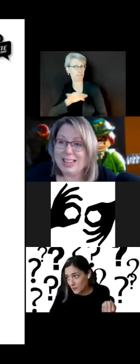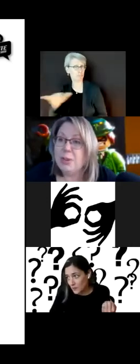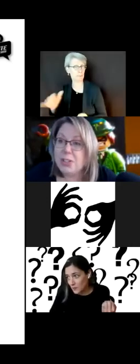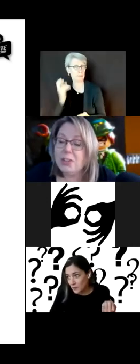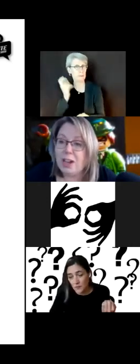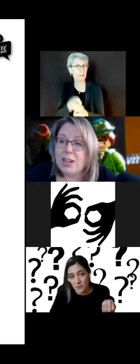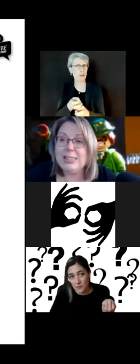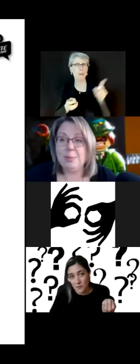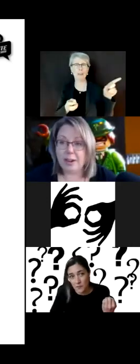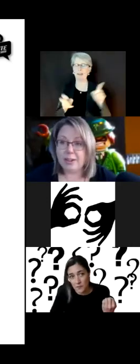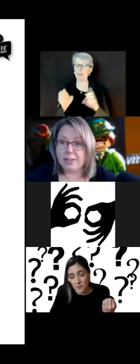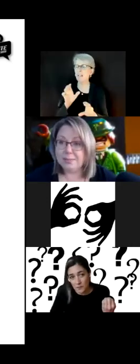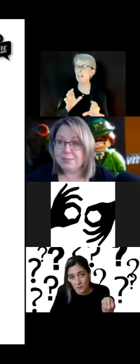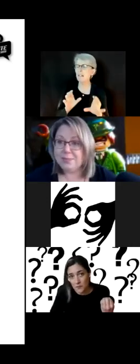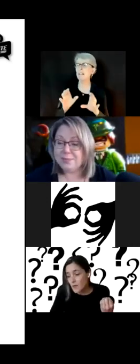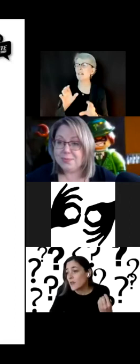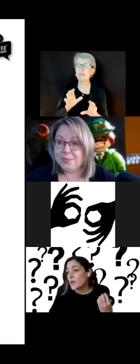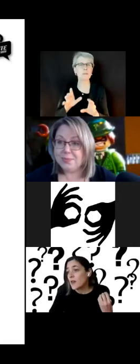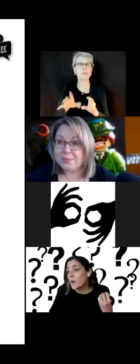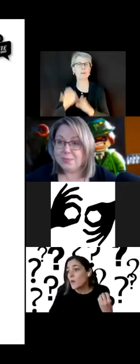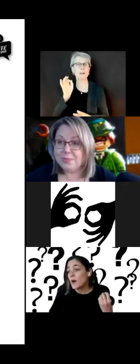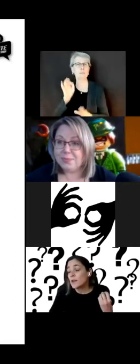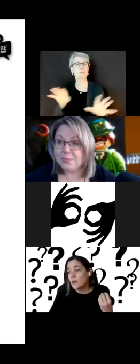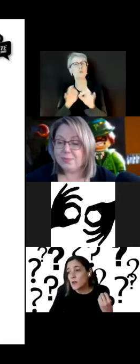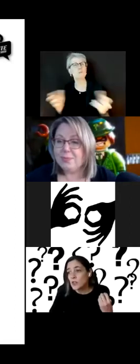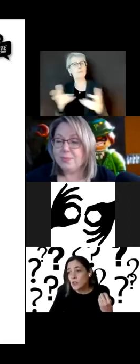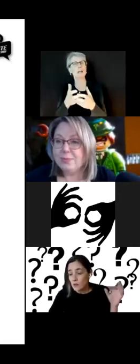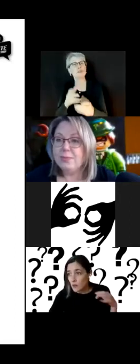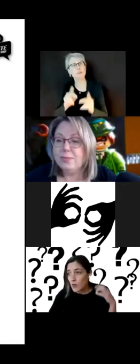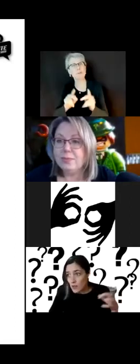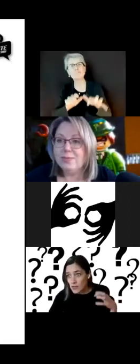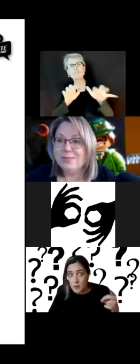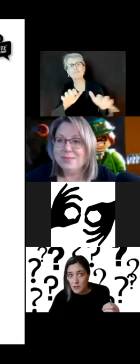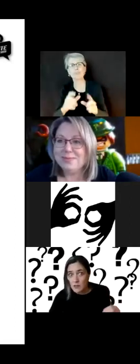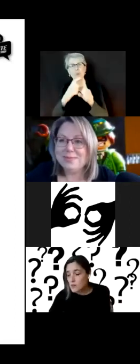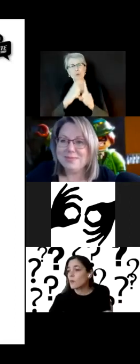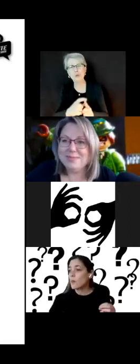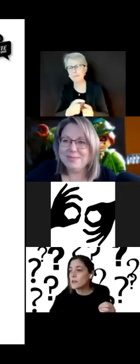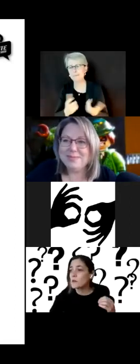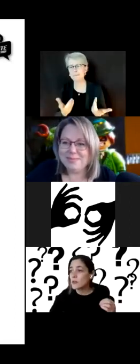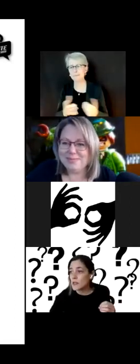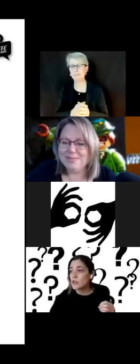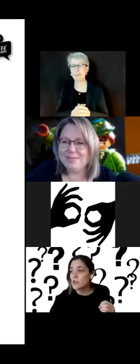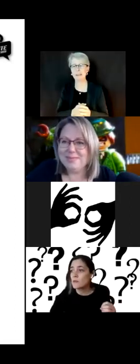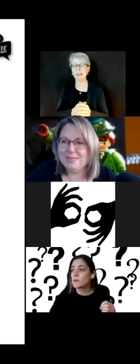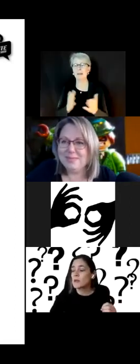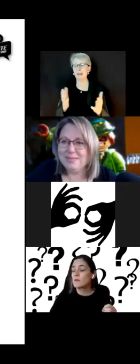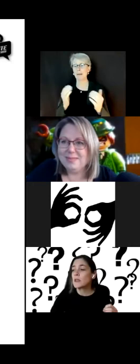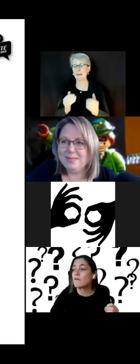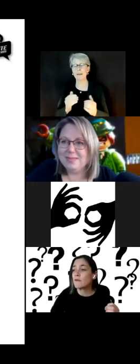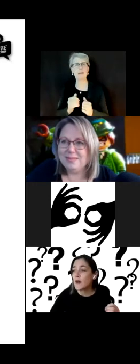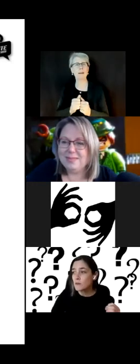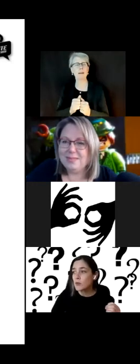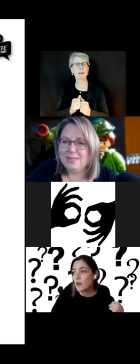the language of your audience, the better. Another question here, and we've got lots coming in. So what is the relationship between